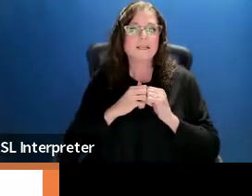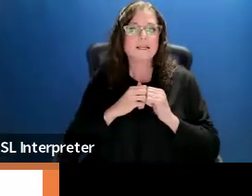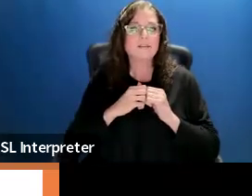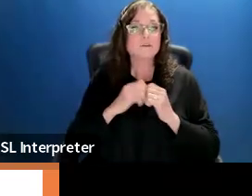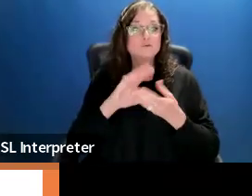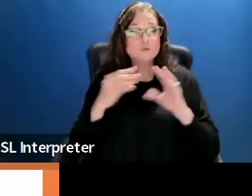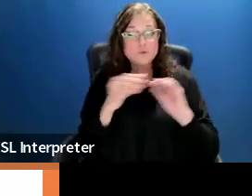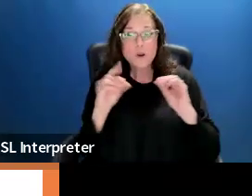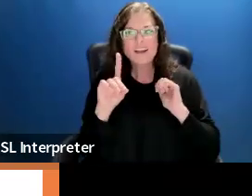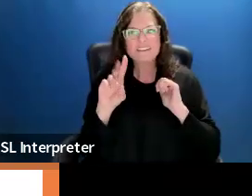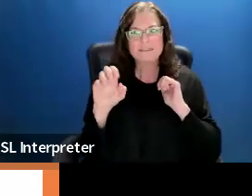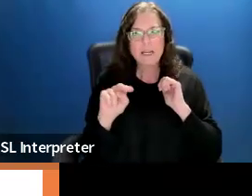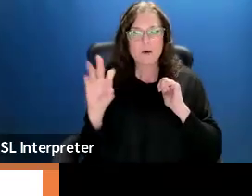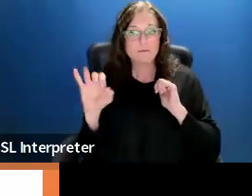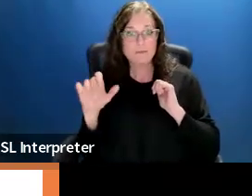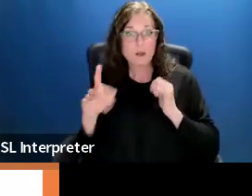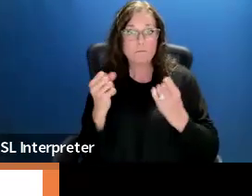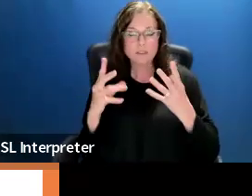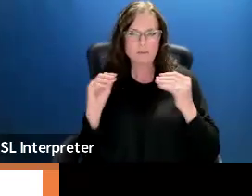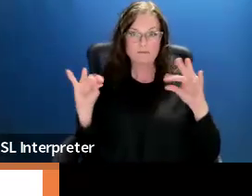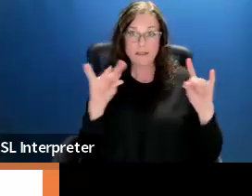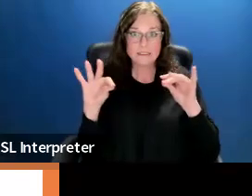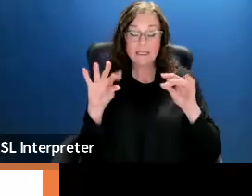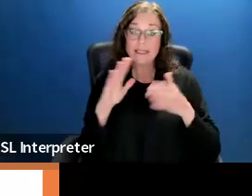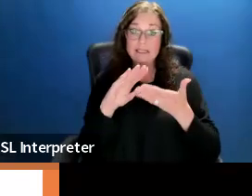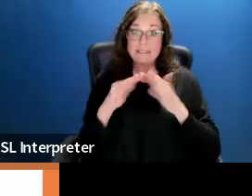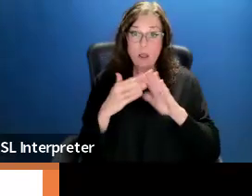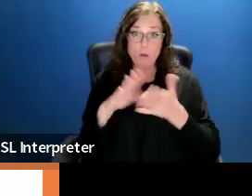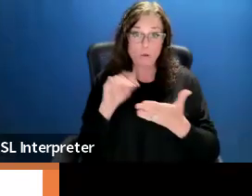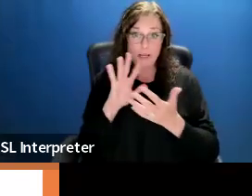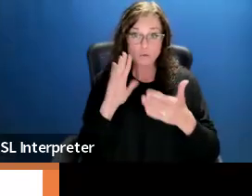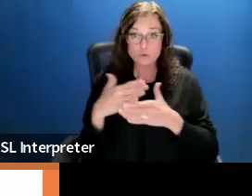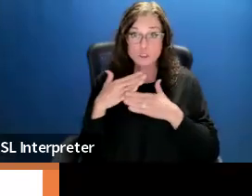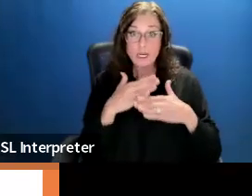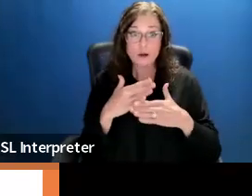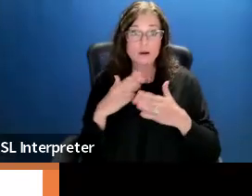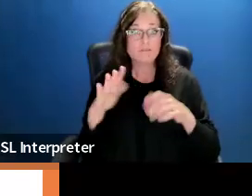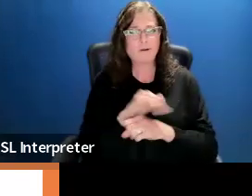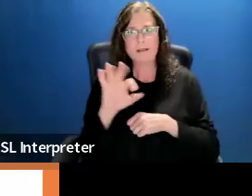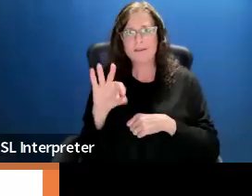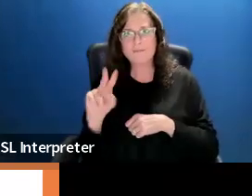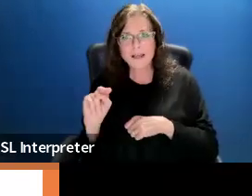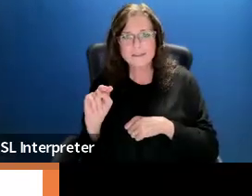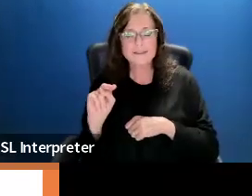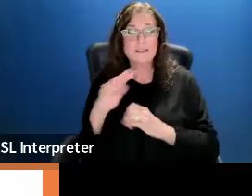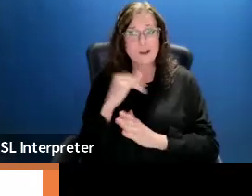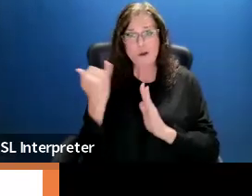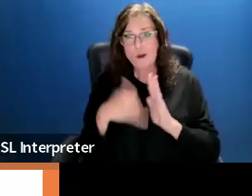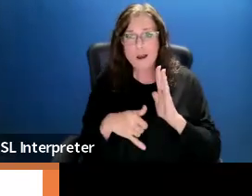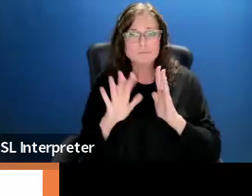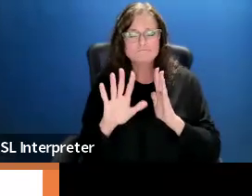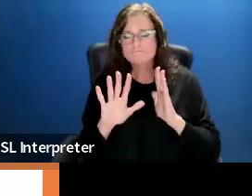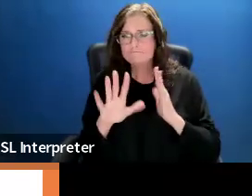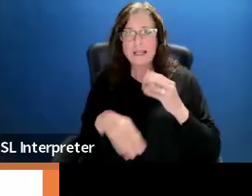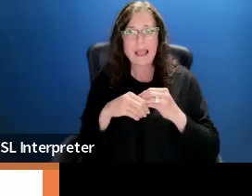of multiplying fuzzies in a town learning to share is full of fun, and the art is just